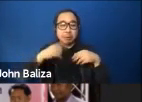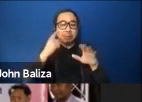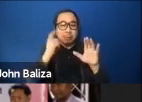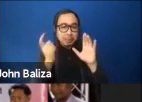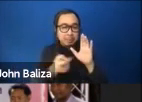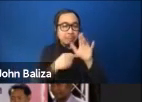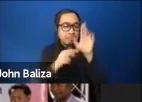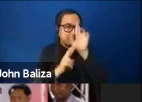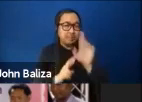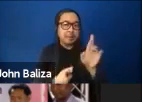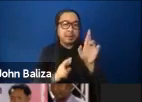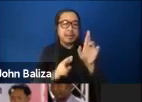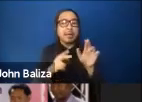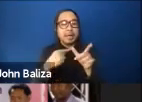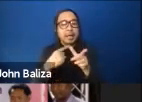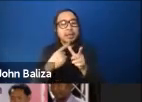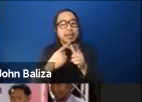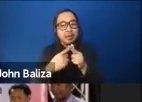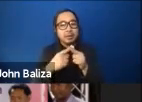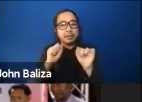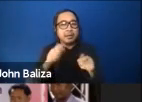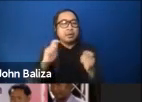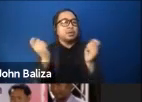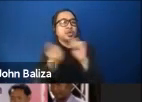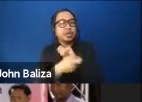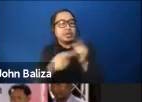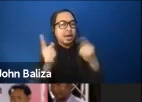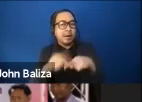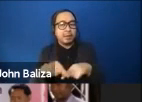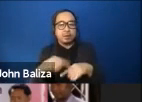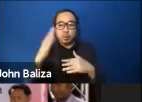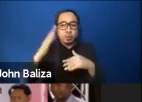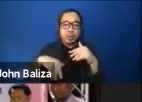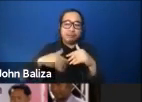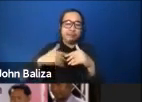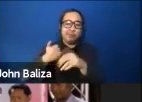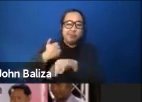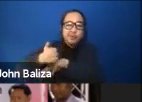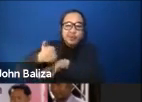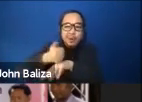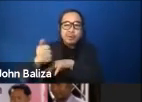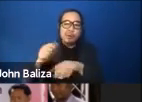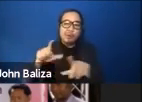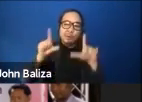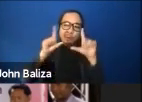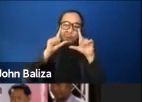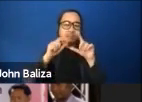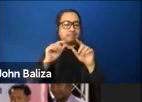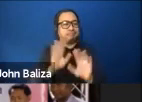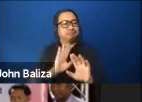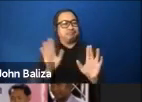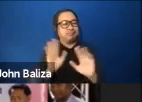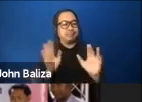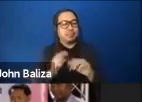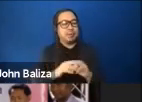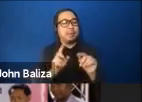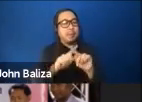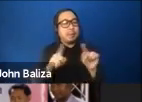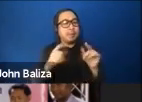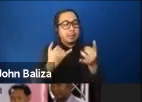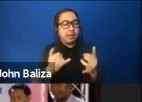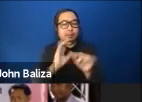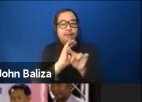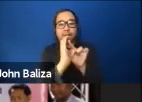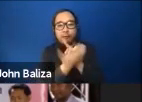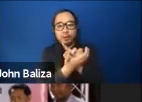and the change will happen rather than shaming and blaming. However, we use the cultural and cultural art